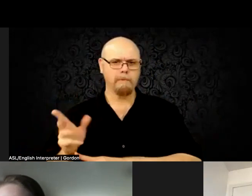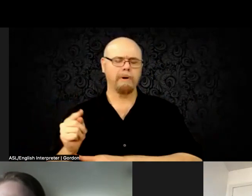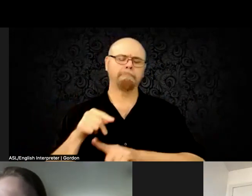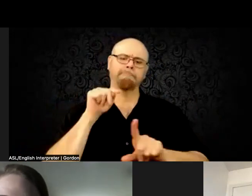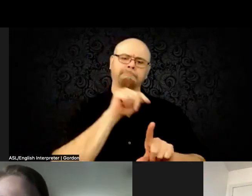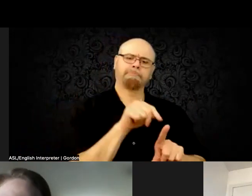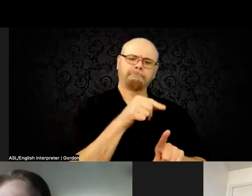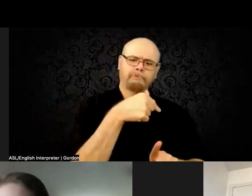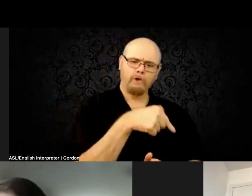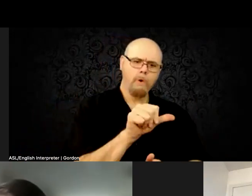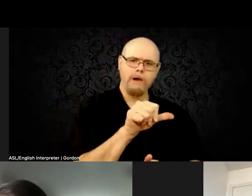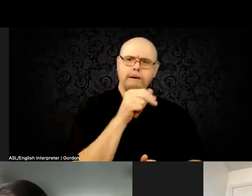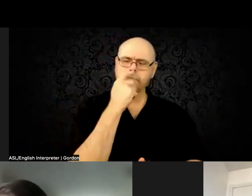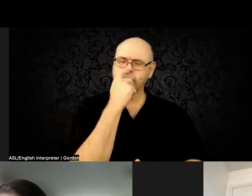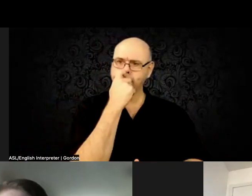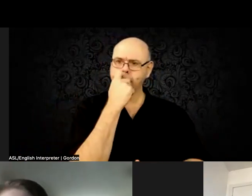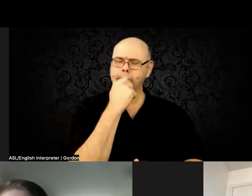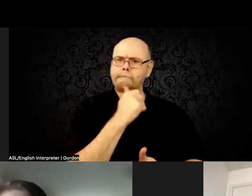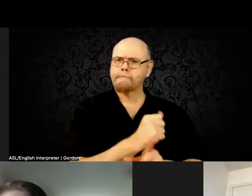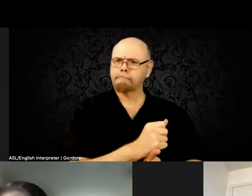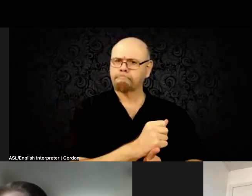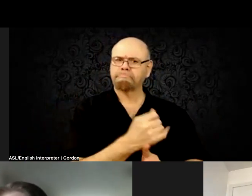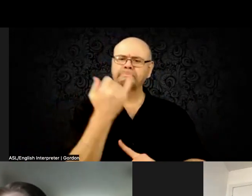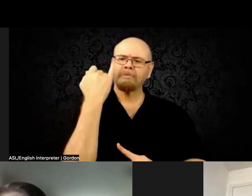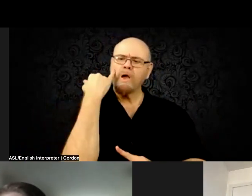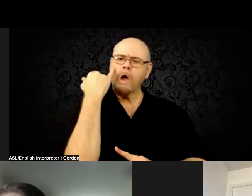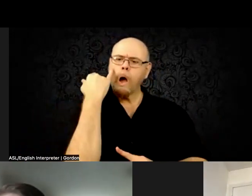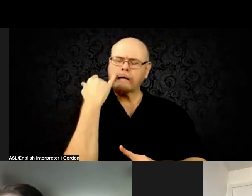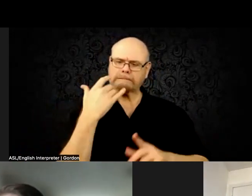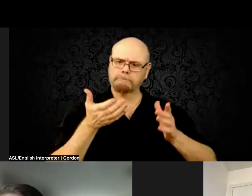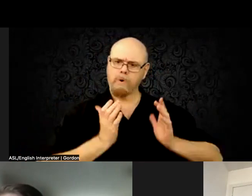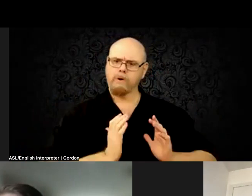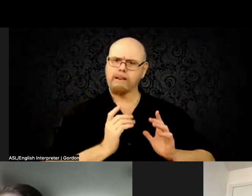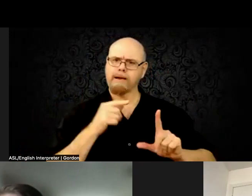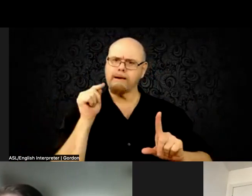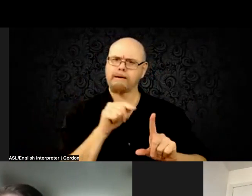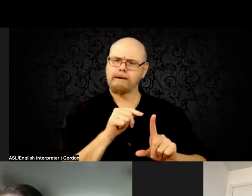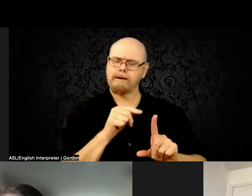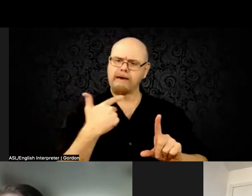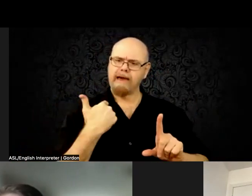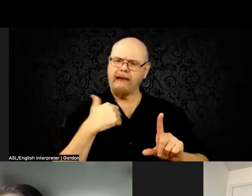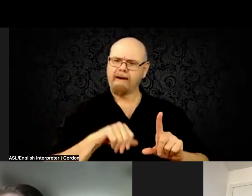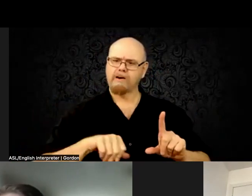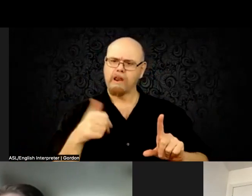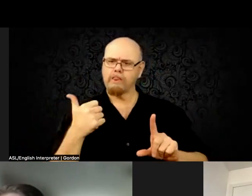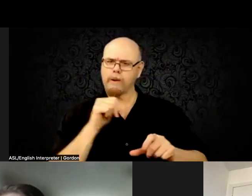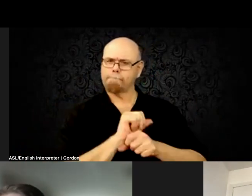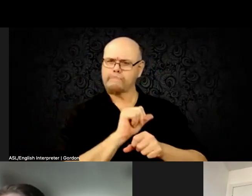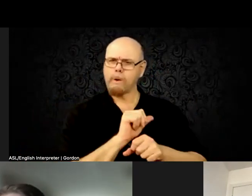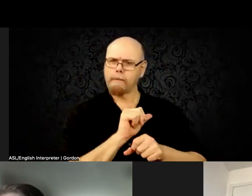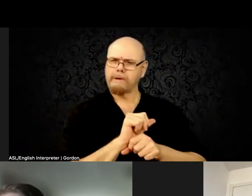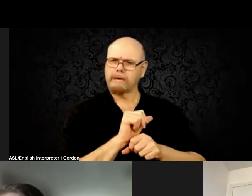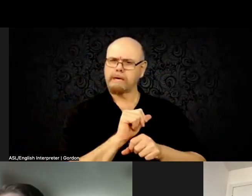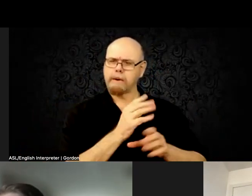question asks, if the client has another employment plan, can they submit